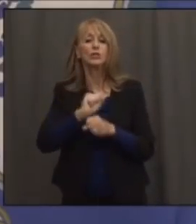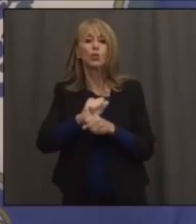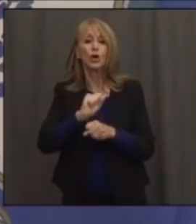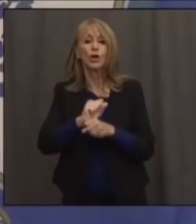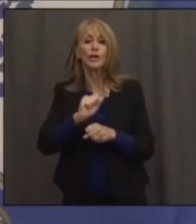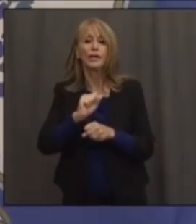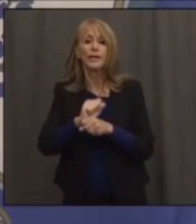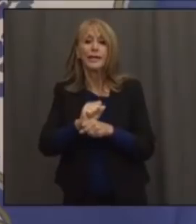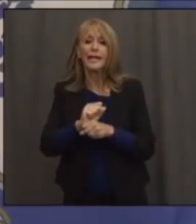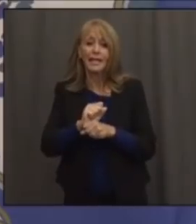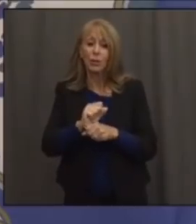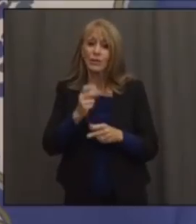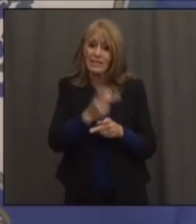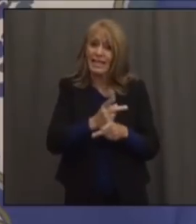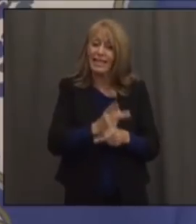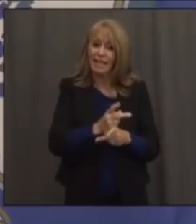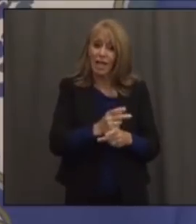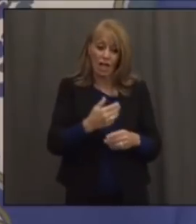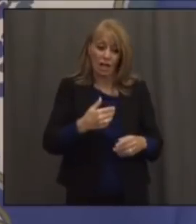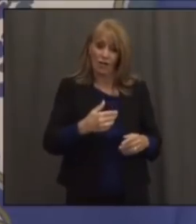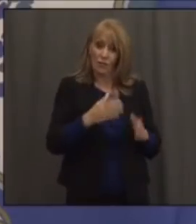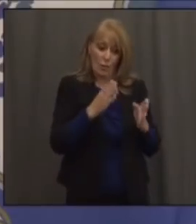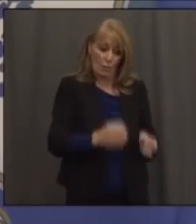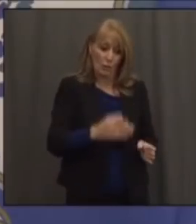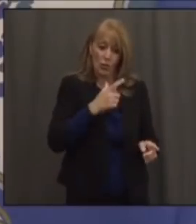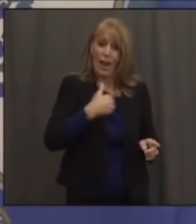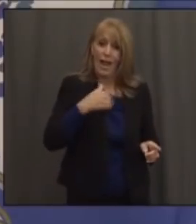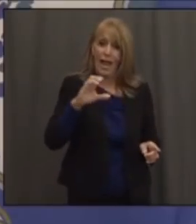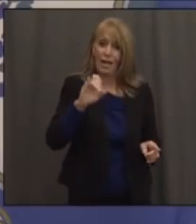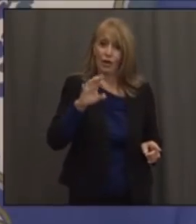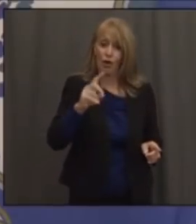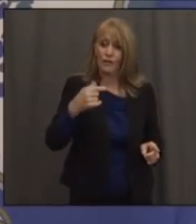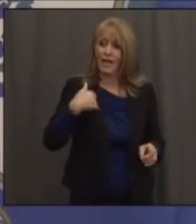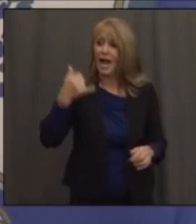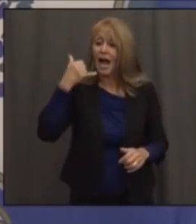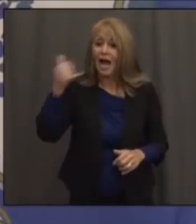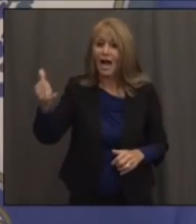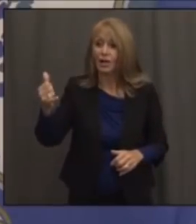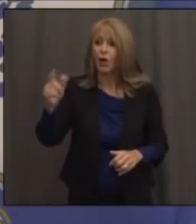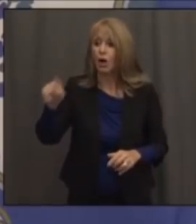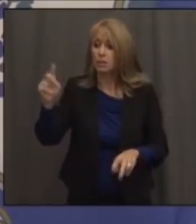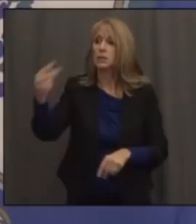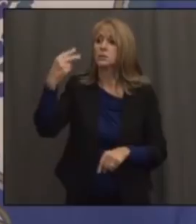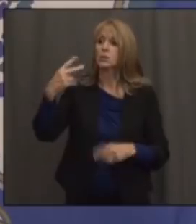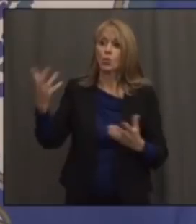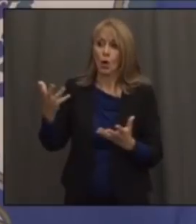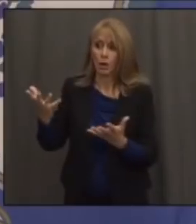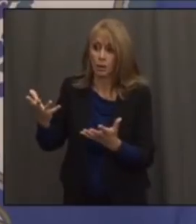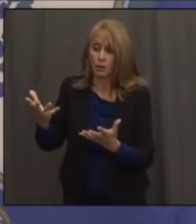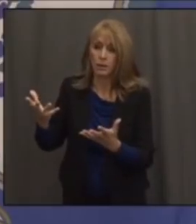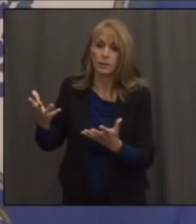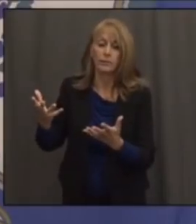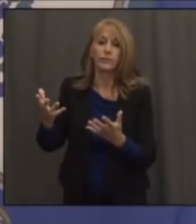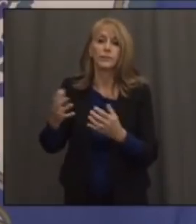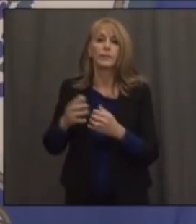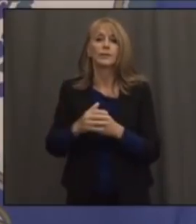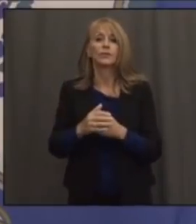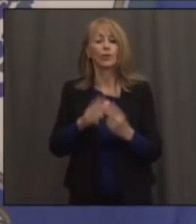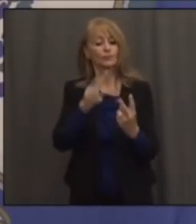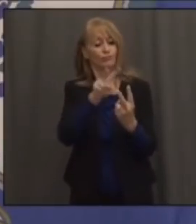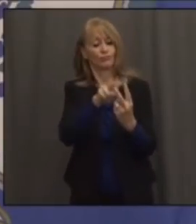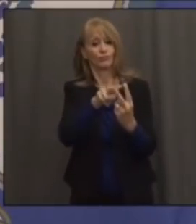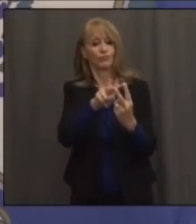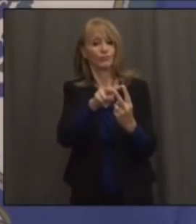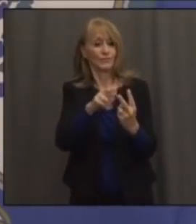a young COVID victim. So the timing was right, and we definitely had his attention. So Indra and Albert, I know, Indra, you